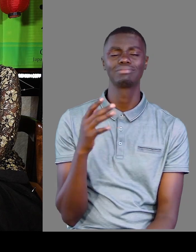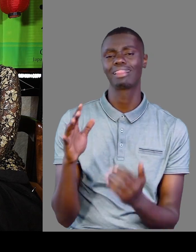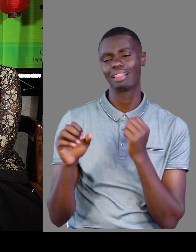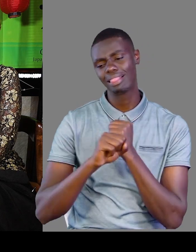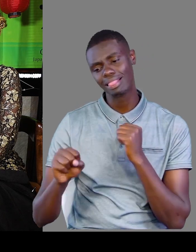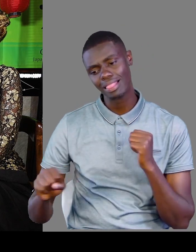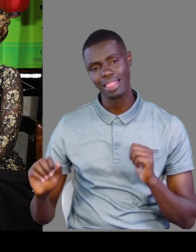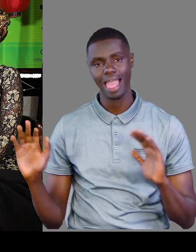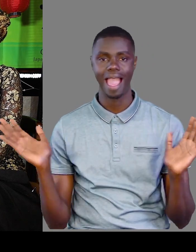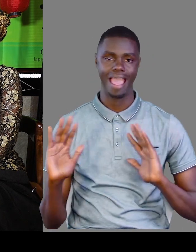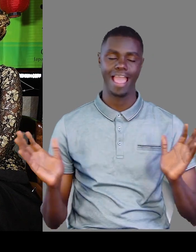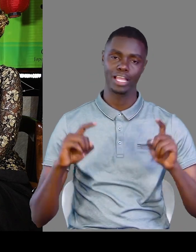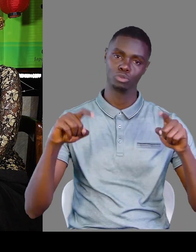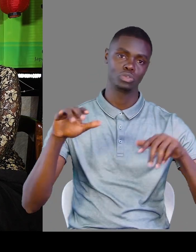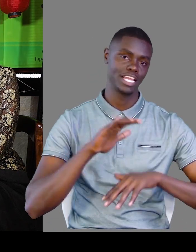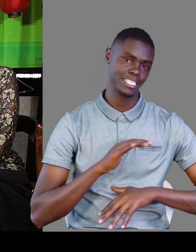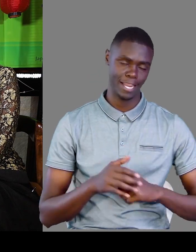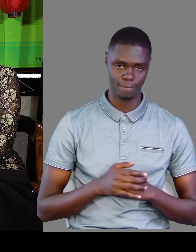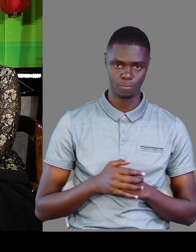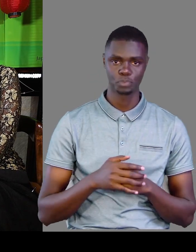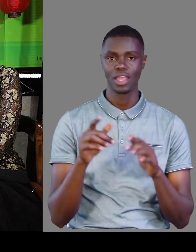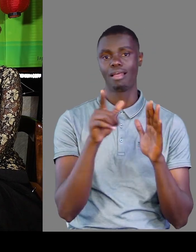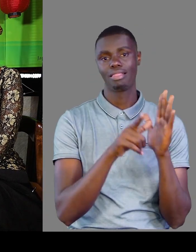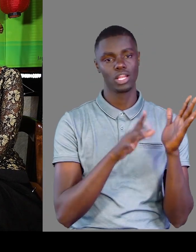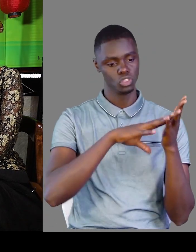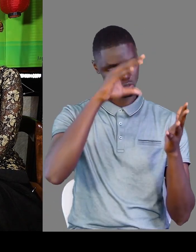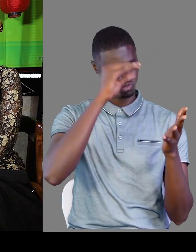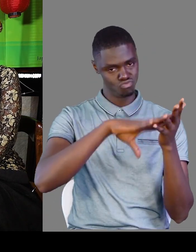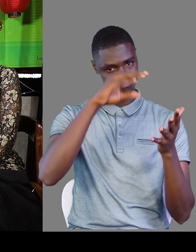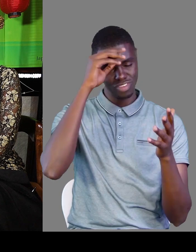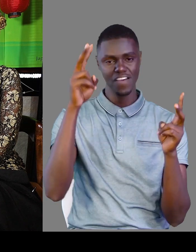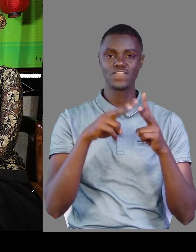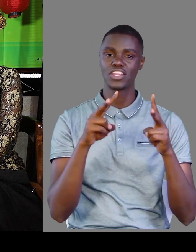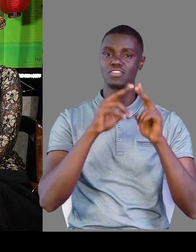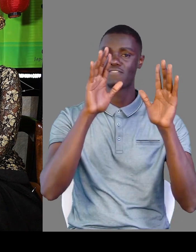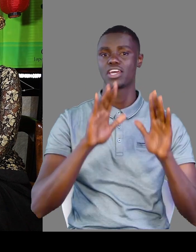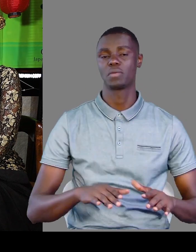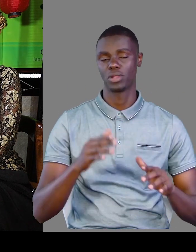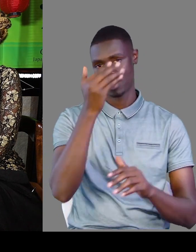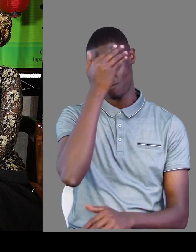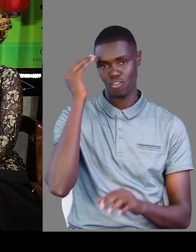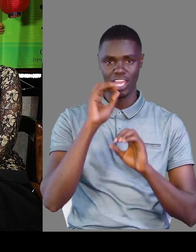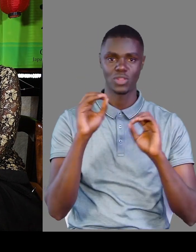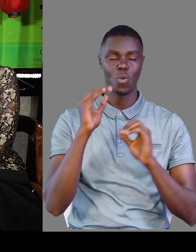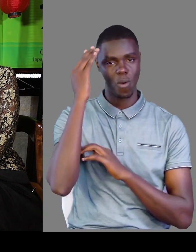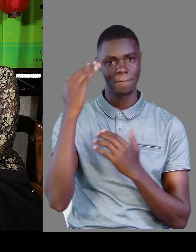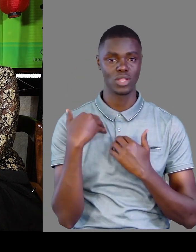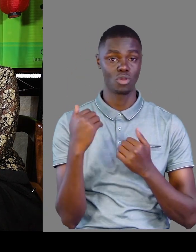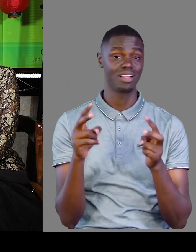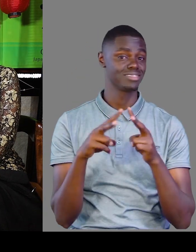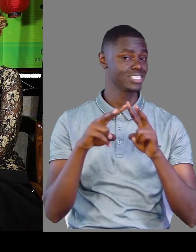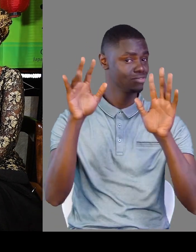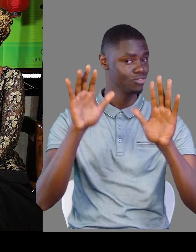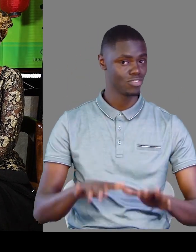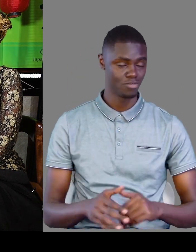uko Instagram, Facebook, anywhere, all social media platforms. Nduko 254. I'm very ready for your follows. I will follow back. Na kama